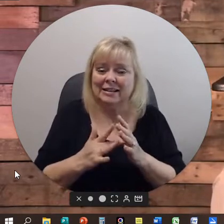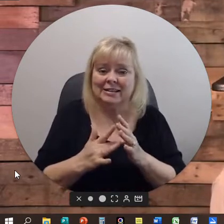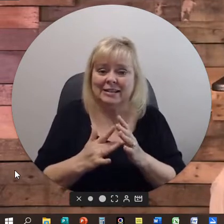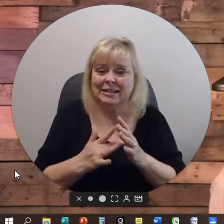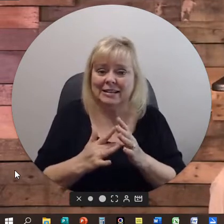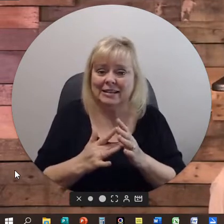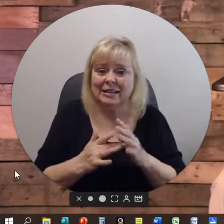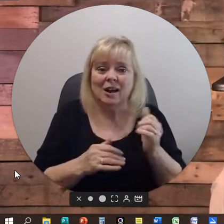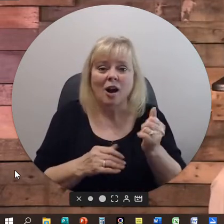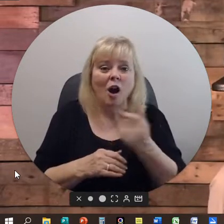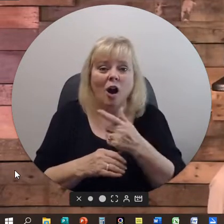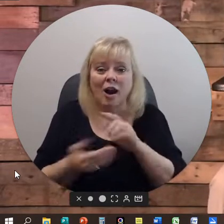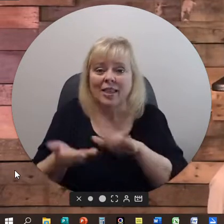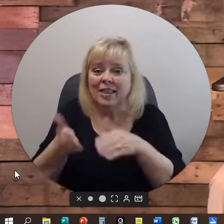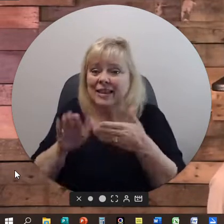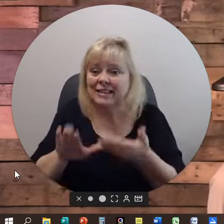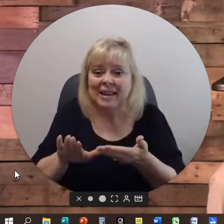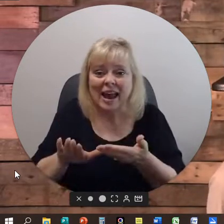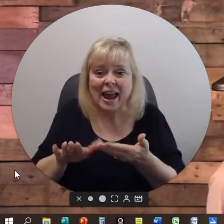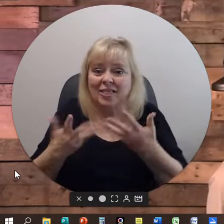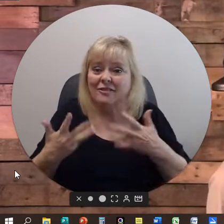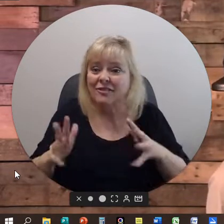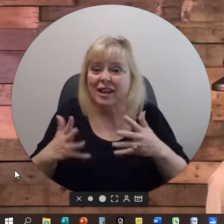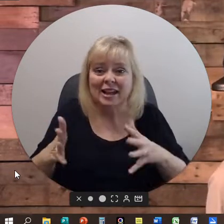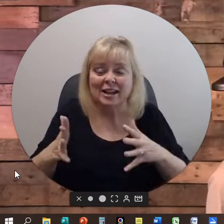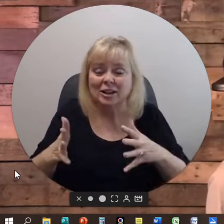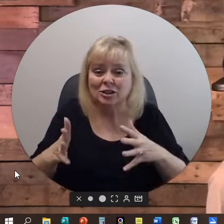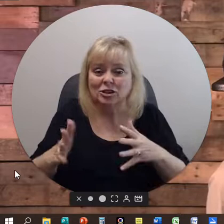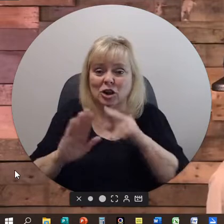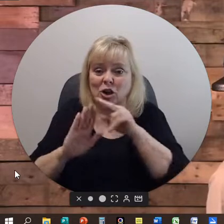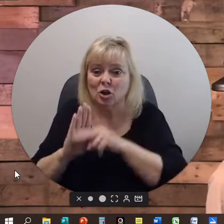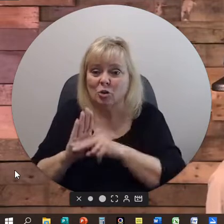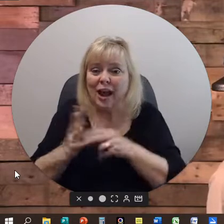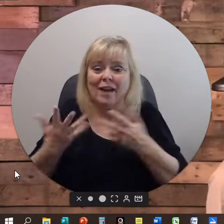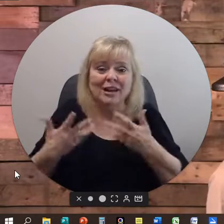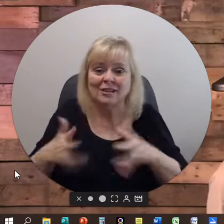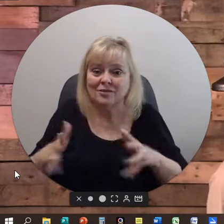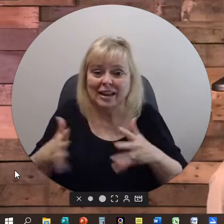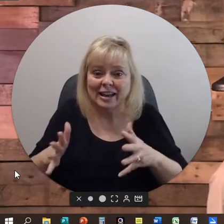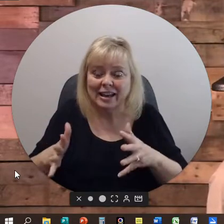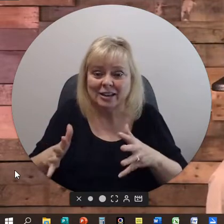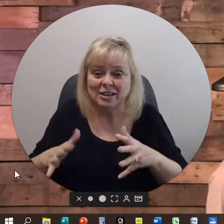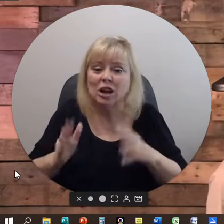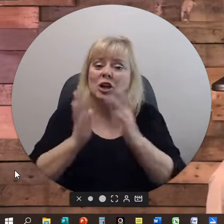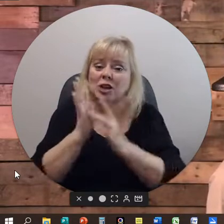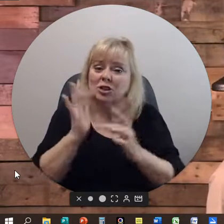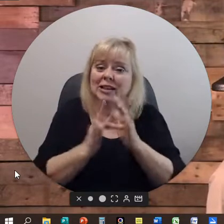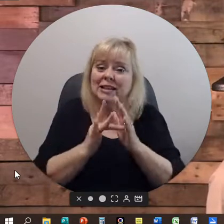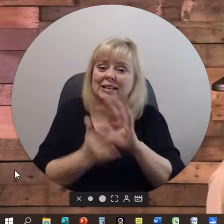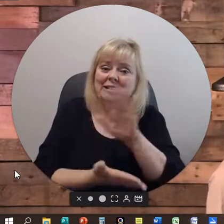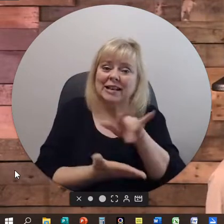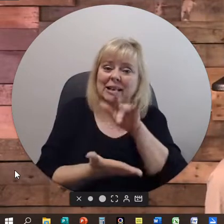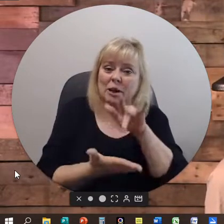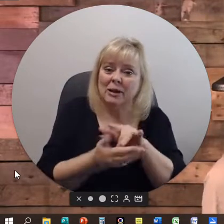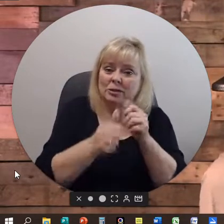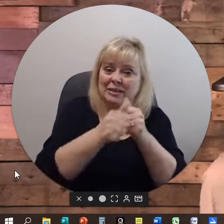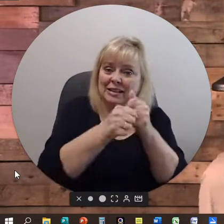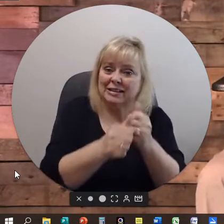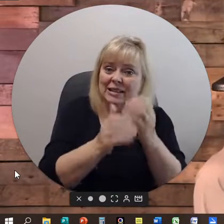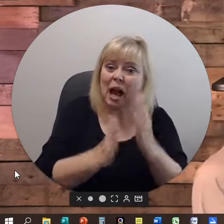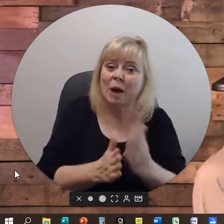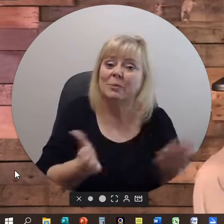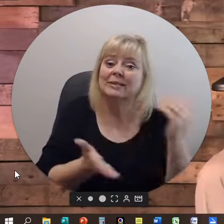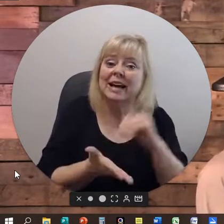death and the grave and has come to be in the midst of his community of disciples once more. And he comes to